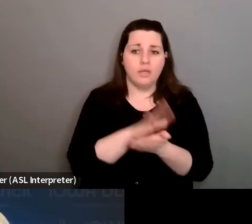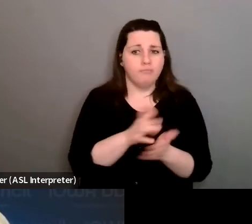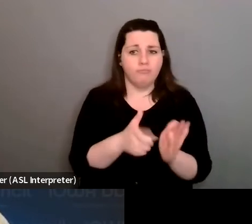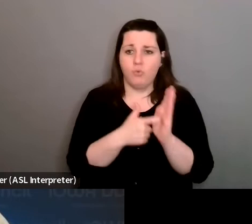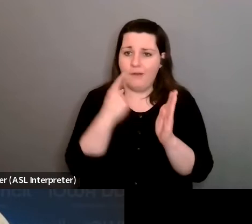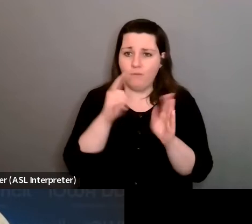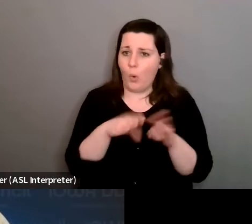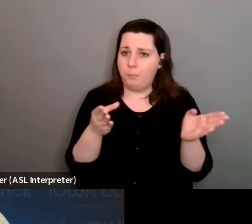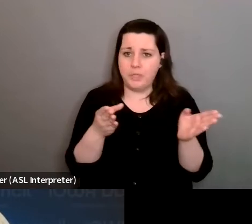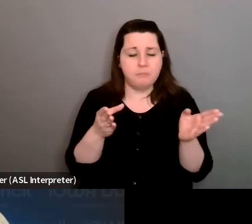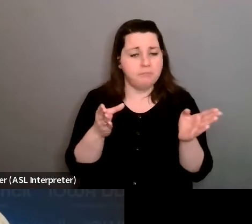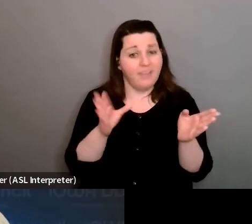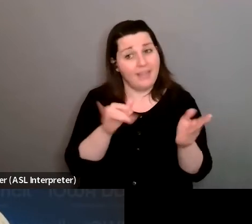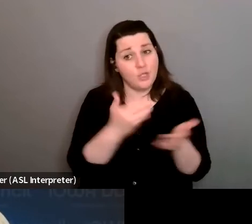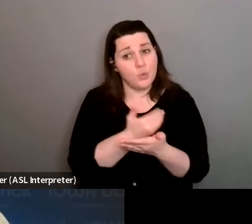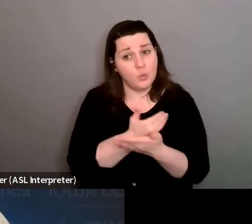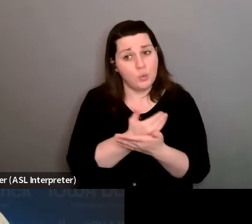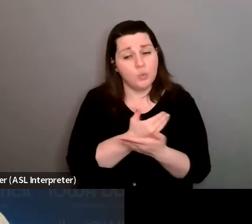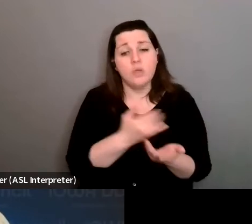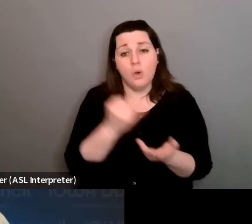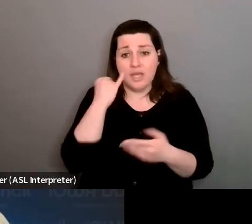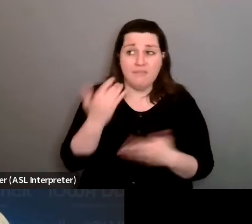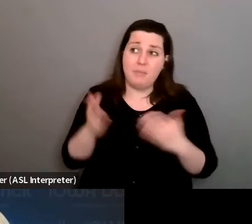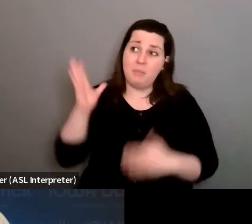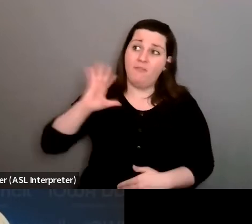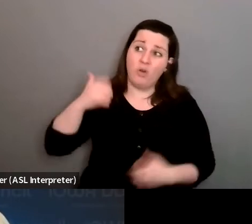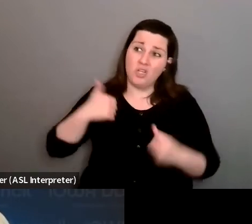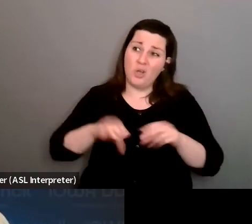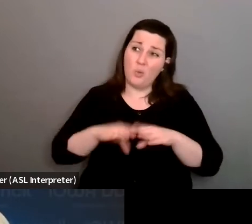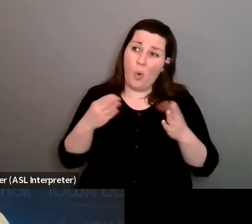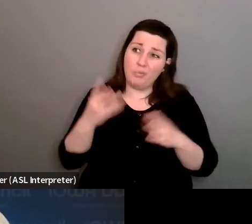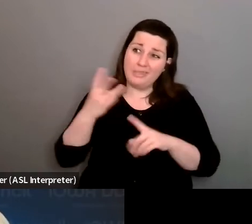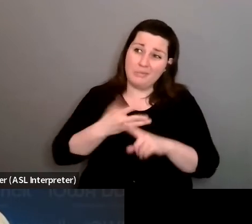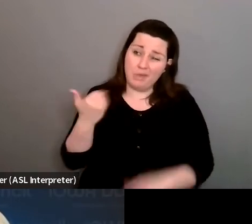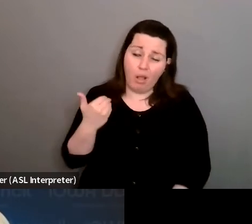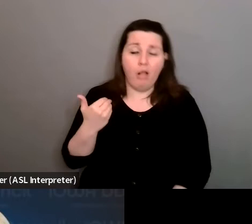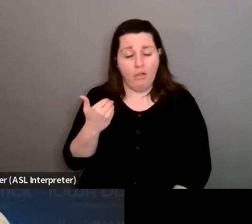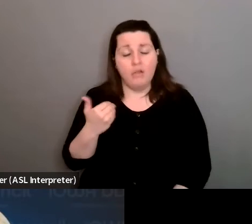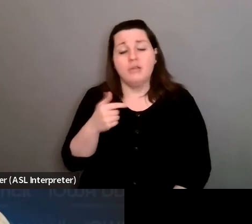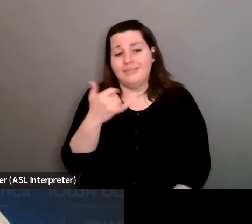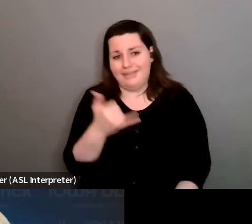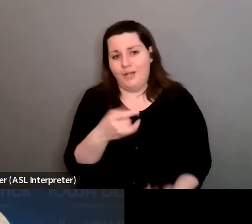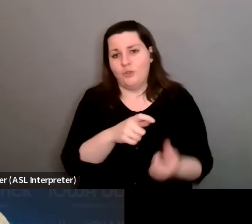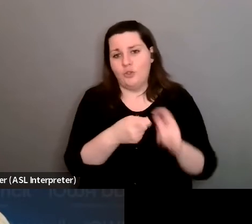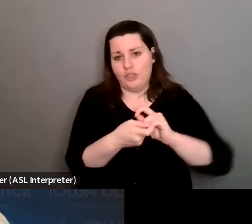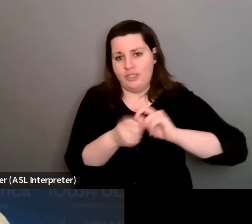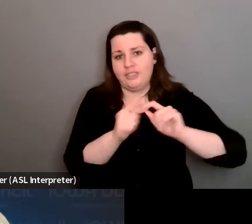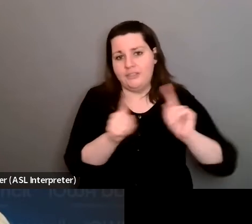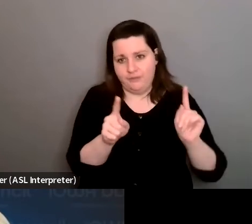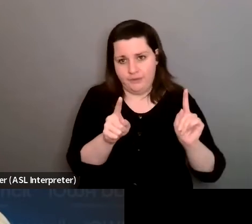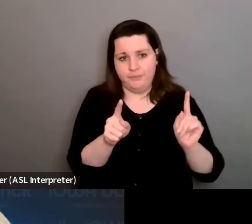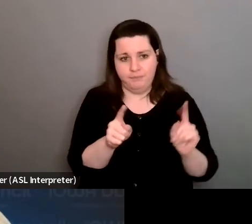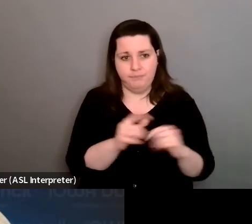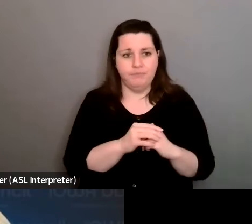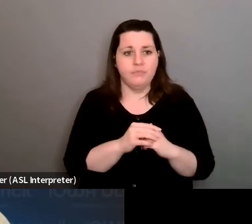an account. That's a change. So for anybody who may have tried to open an account 6 months ago, that's a change in how we do the